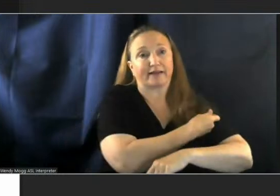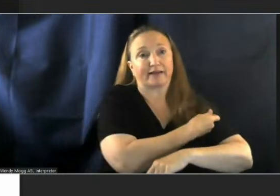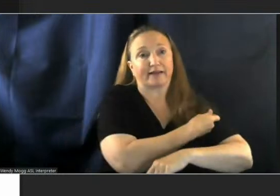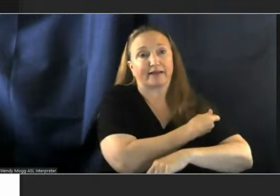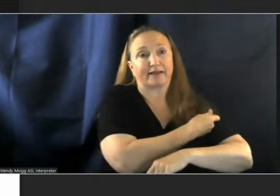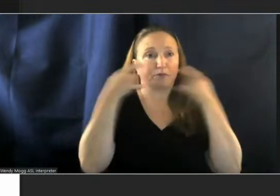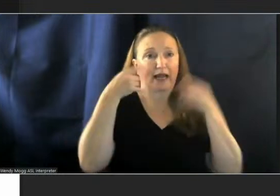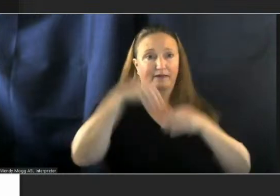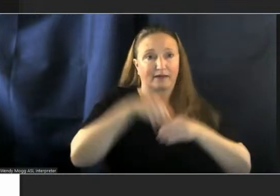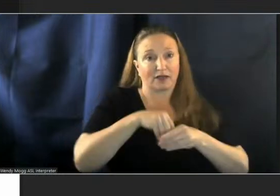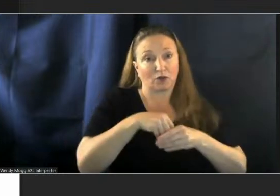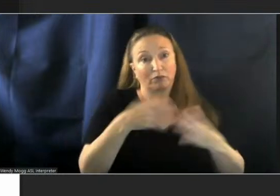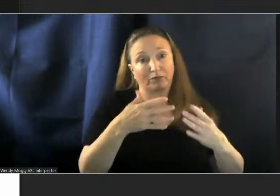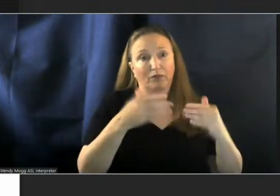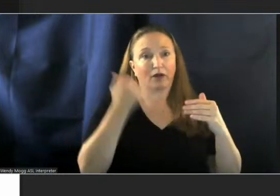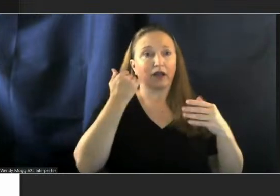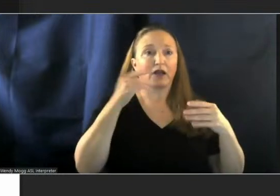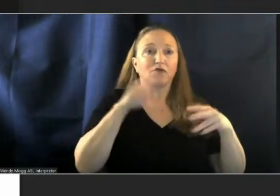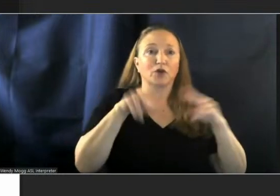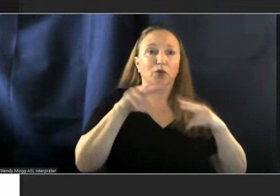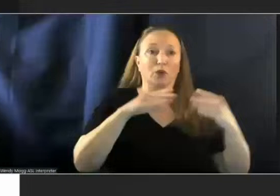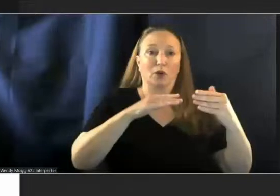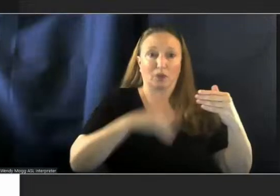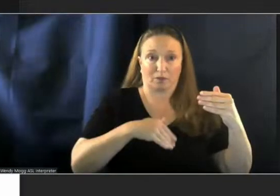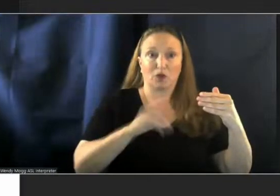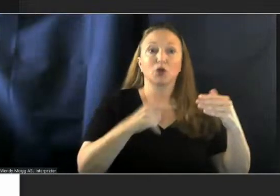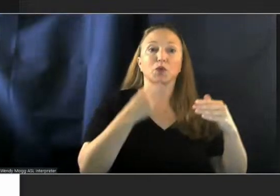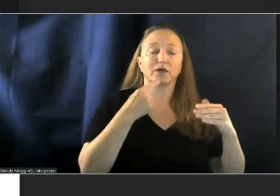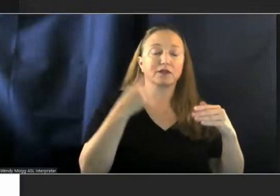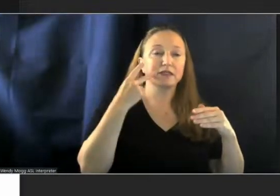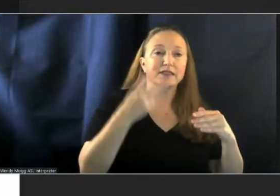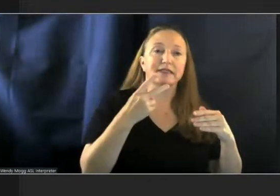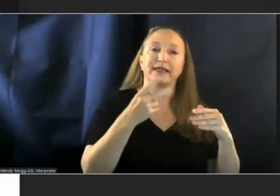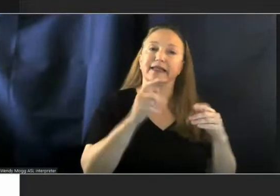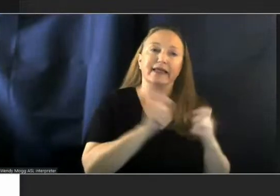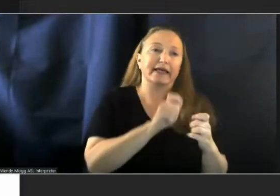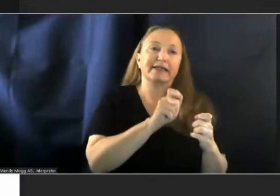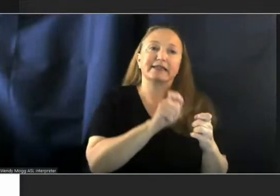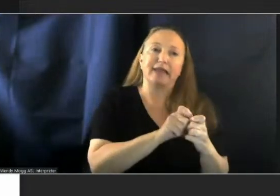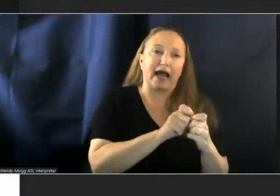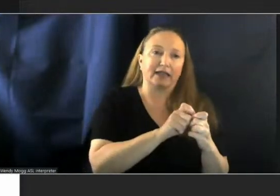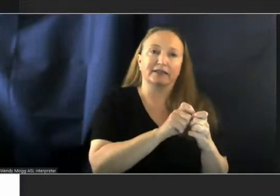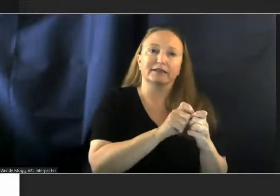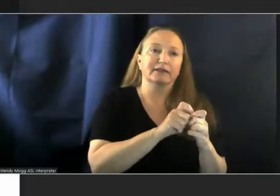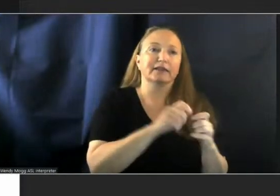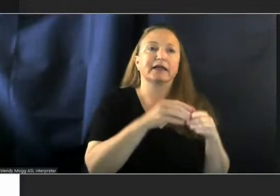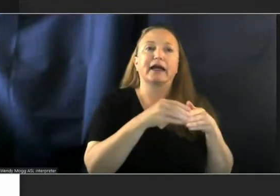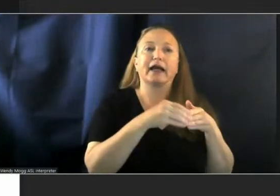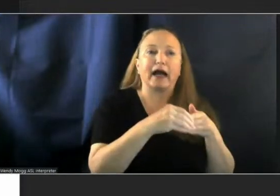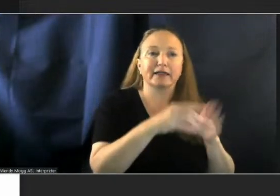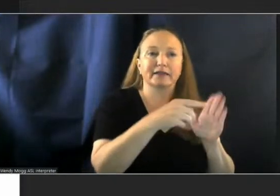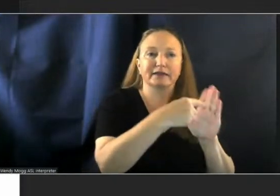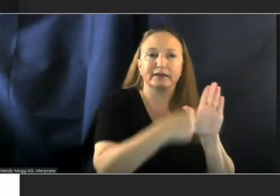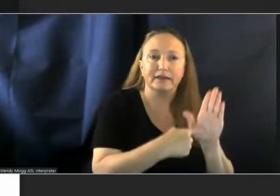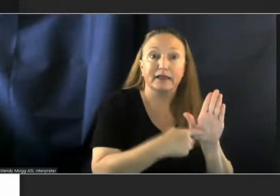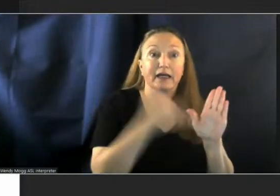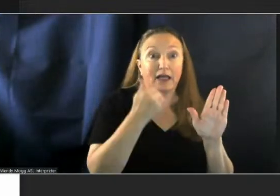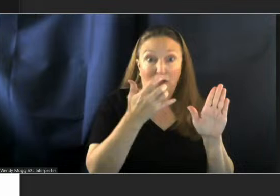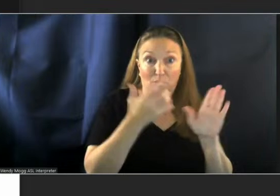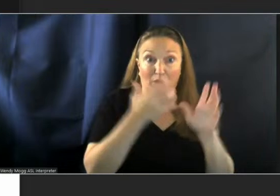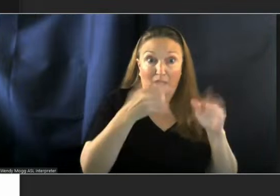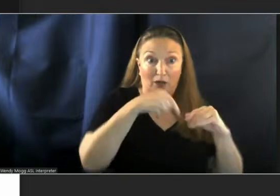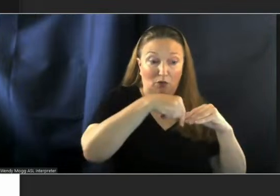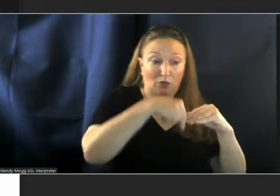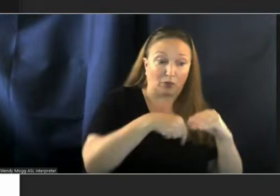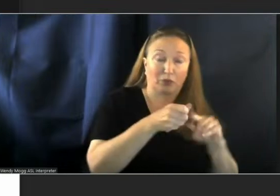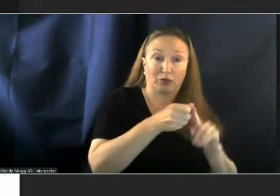you look at the bottom, you will see the exact guidance. This is just excerpts. If you want lots of detail, please go to that website.